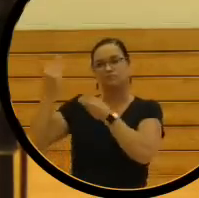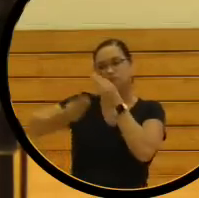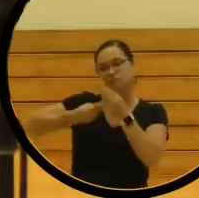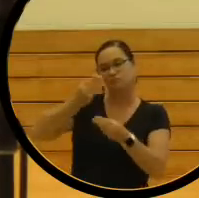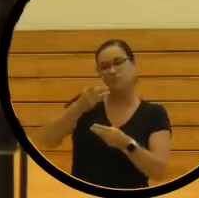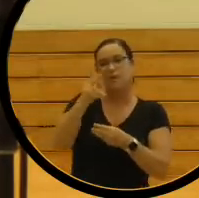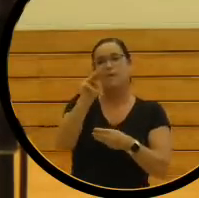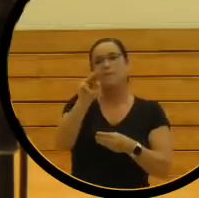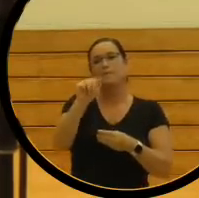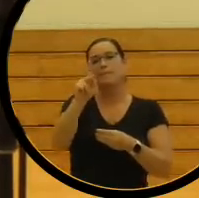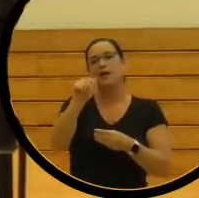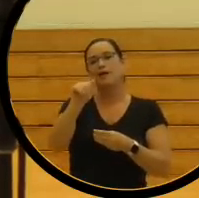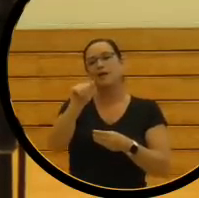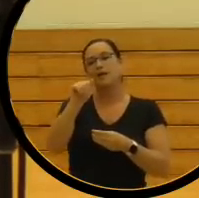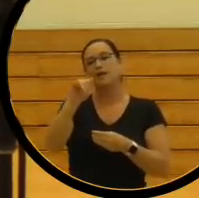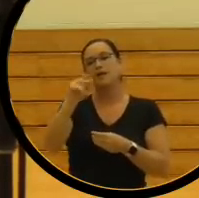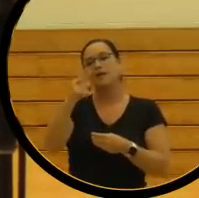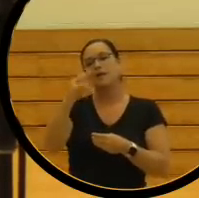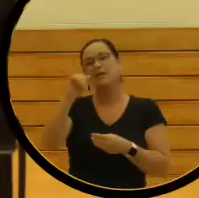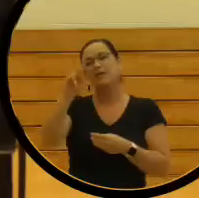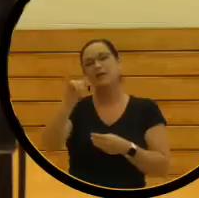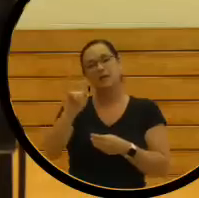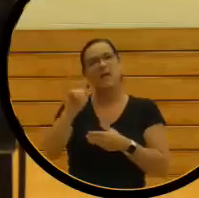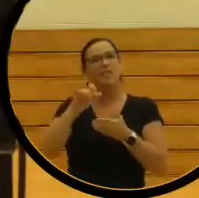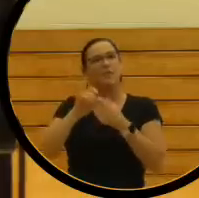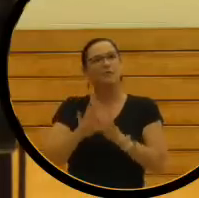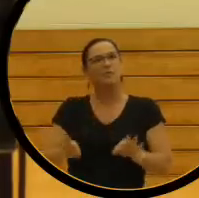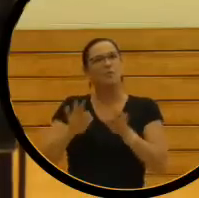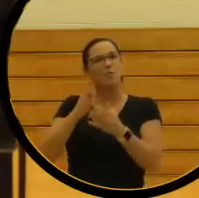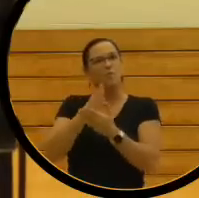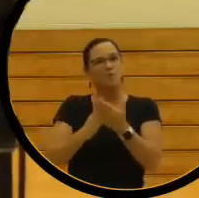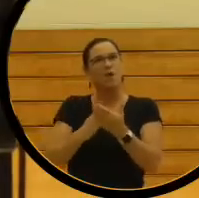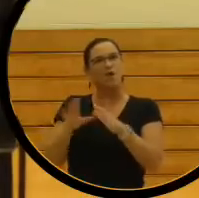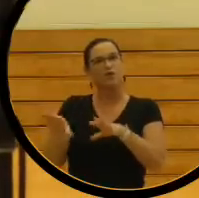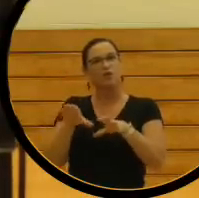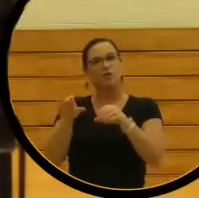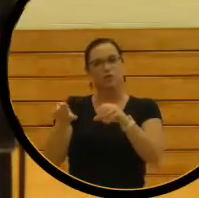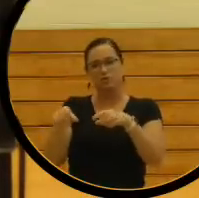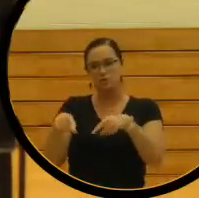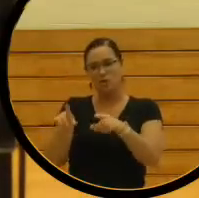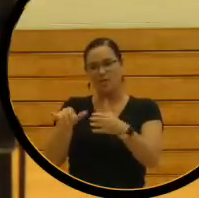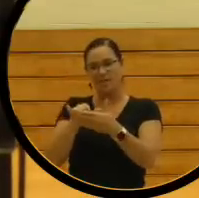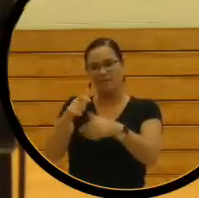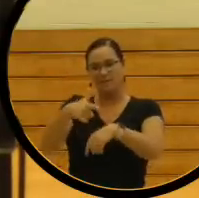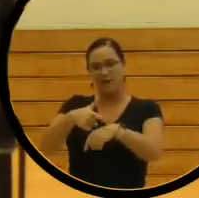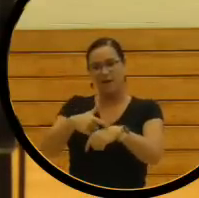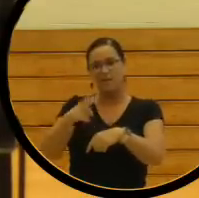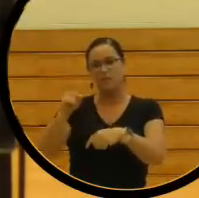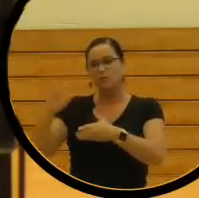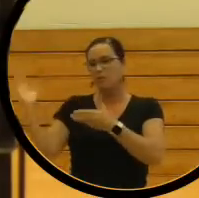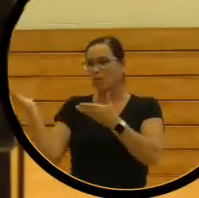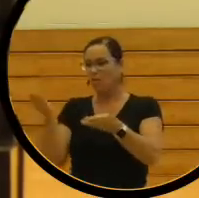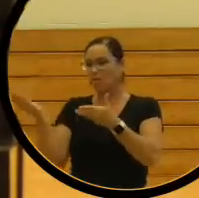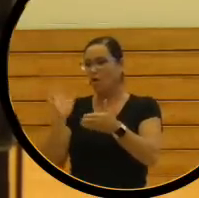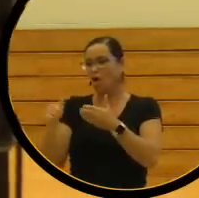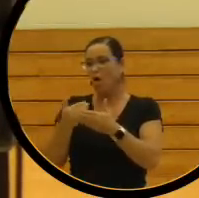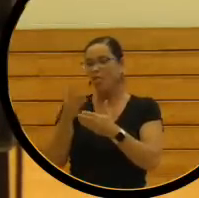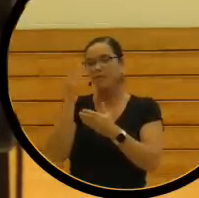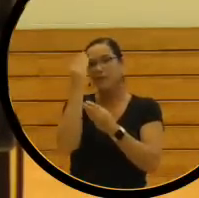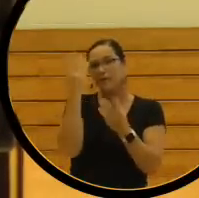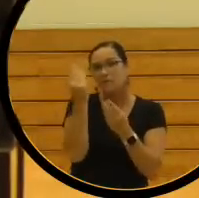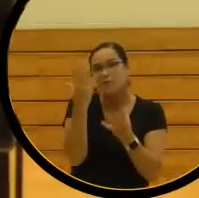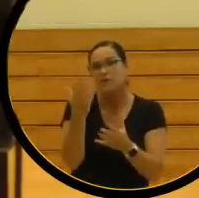Makahiki that that was a very important aspect that was held during this time. It was a time to bring forth your data, your goods,